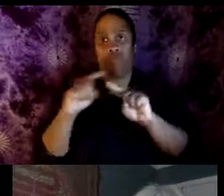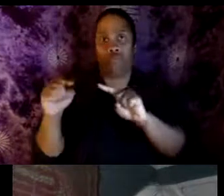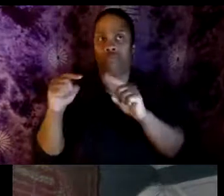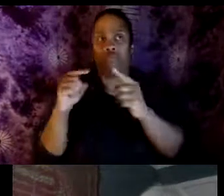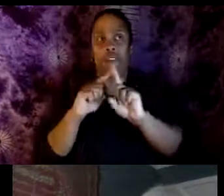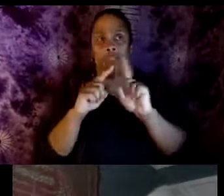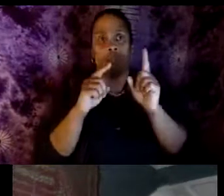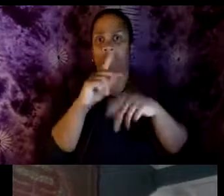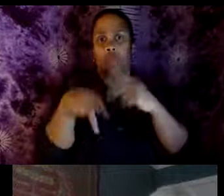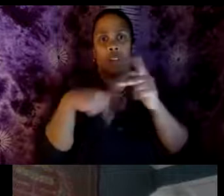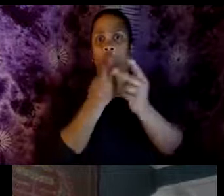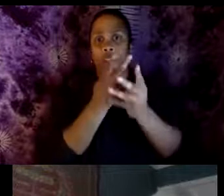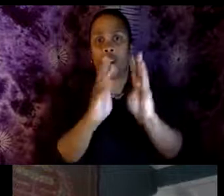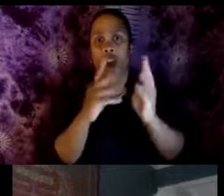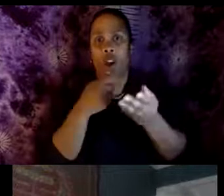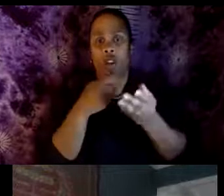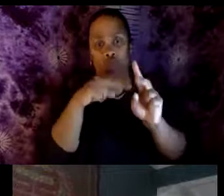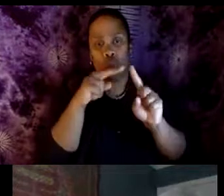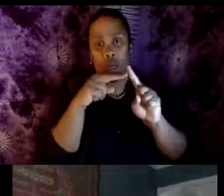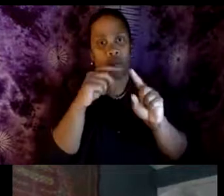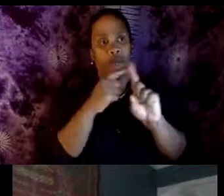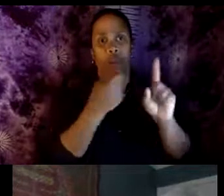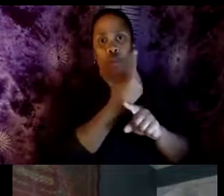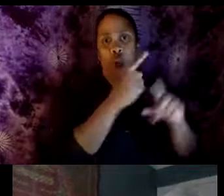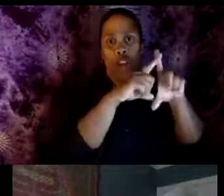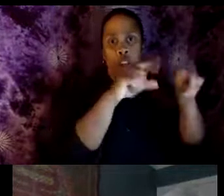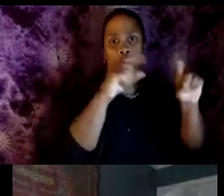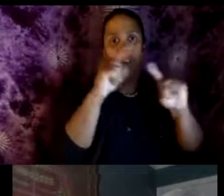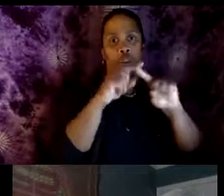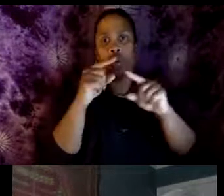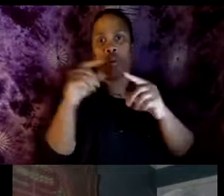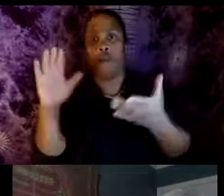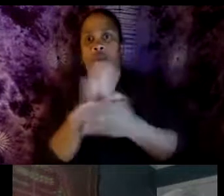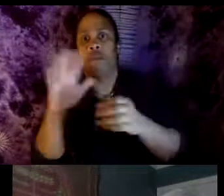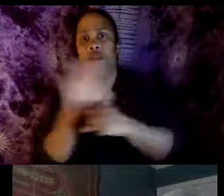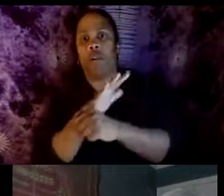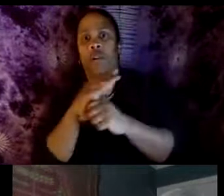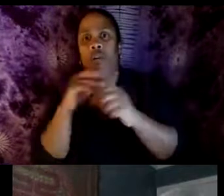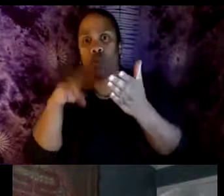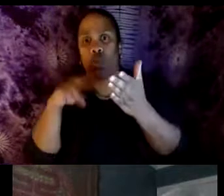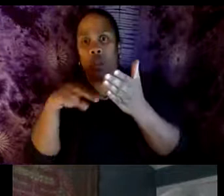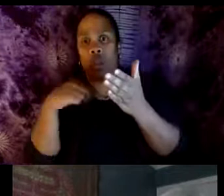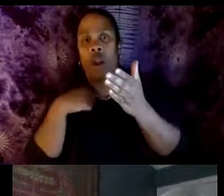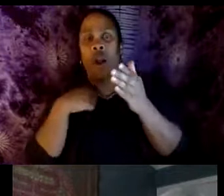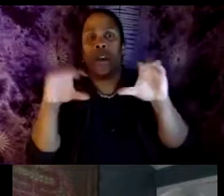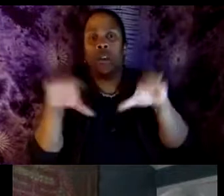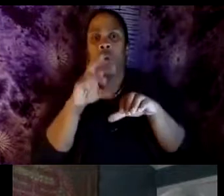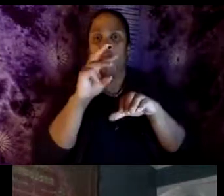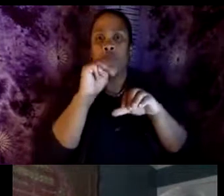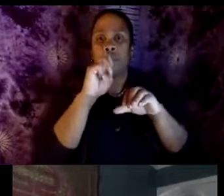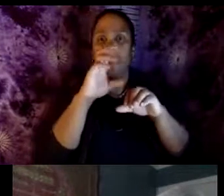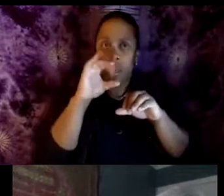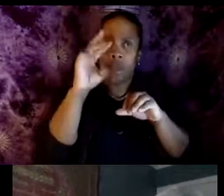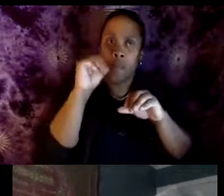3 cards to a full reading. I do mediumship over Zoom, and I also do